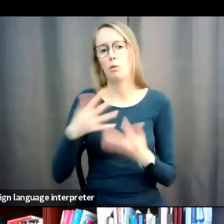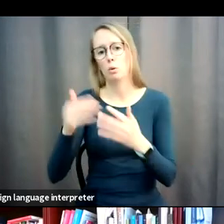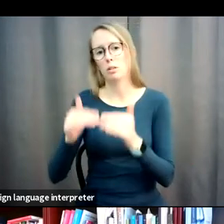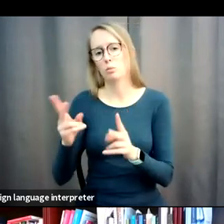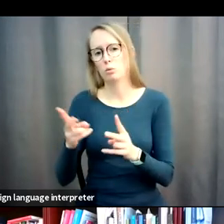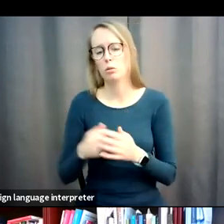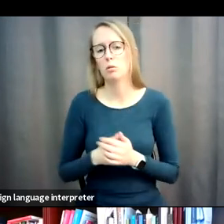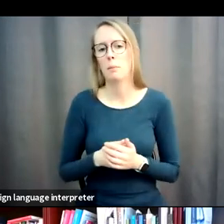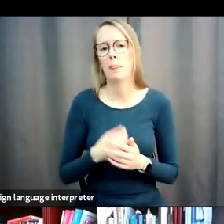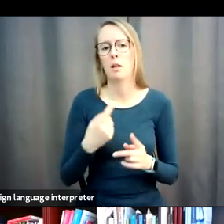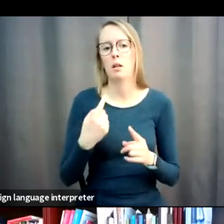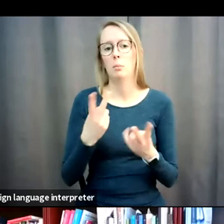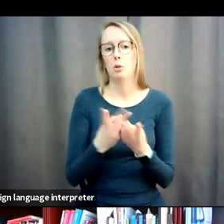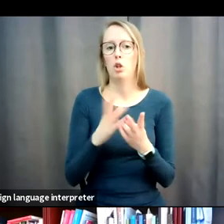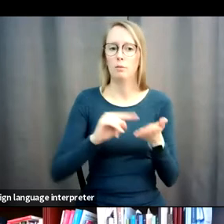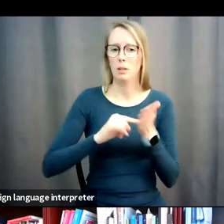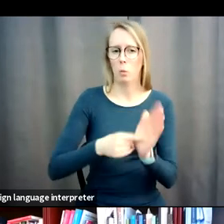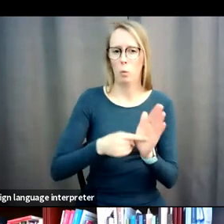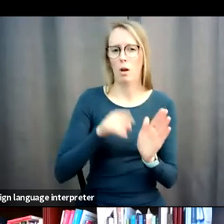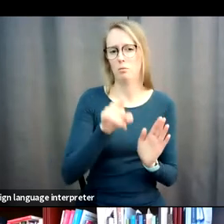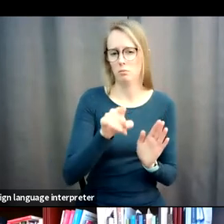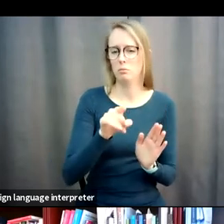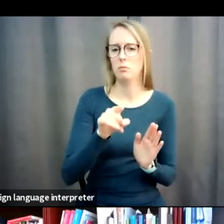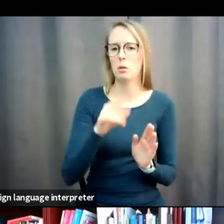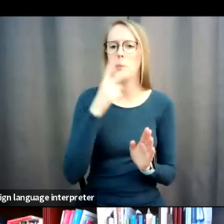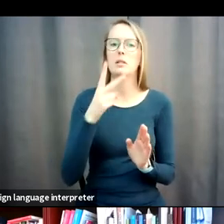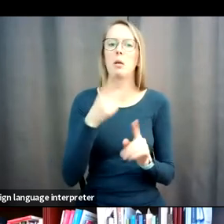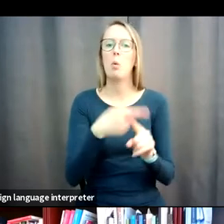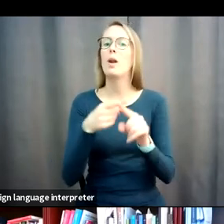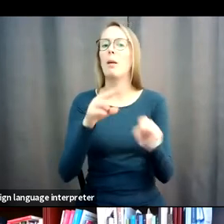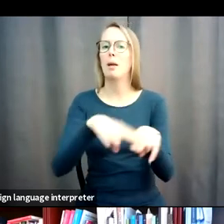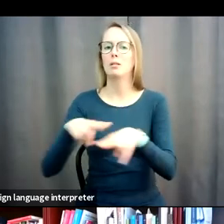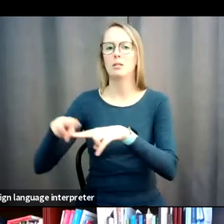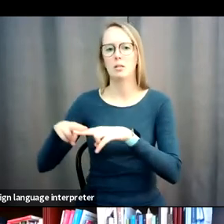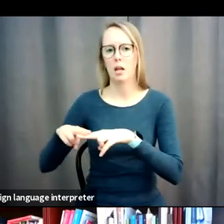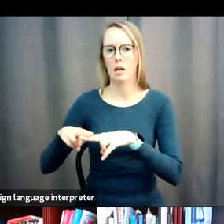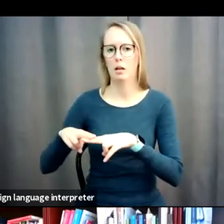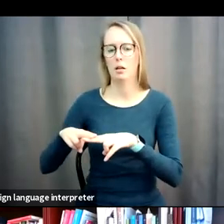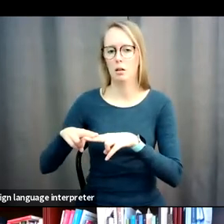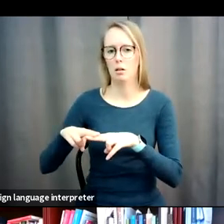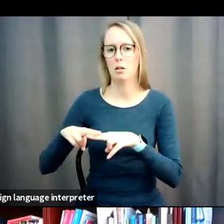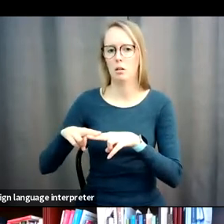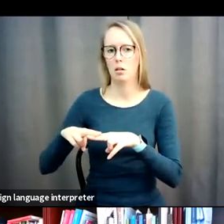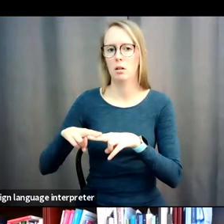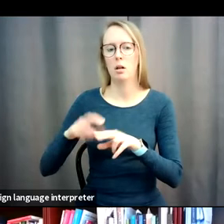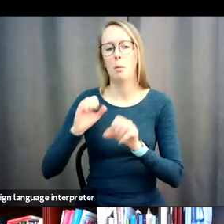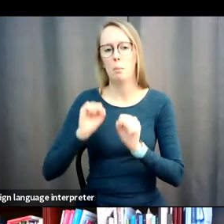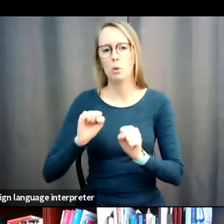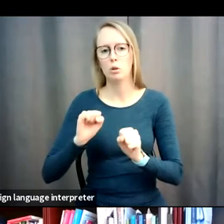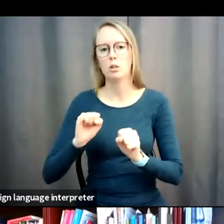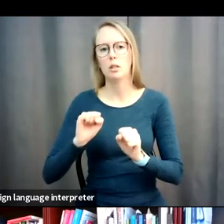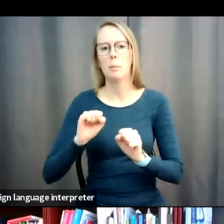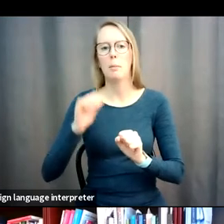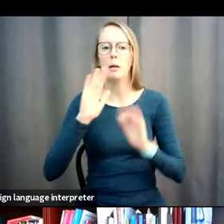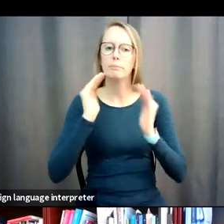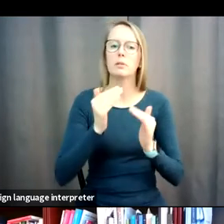particularly highlighted, and you can see that all of these arenas should take children's views more